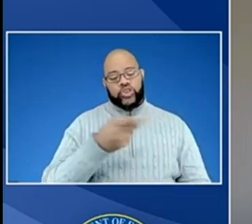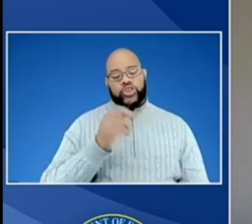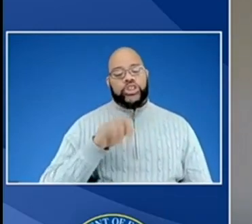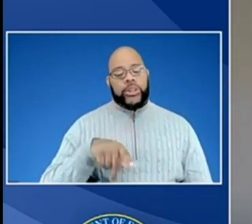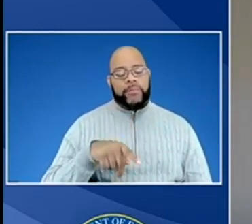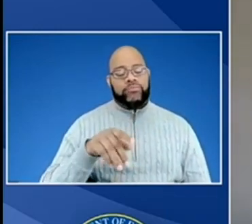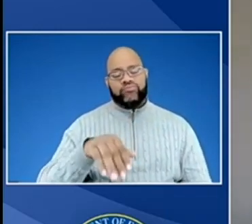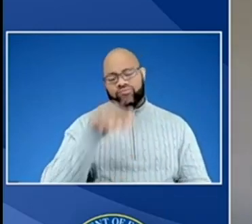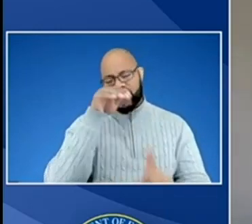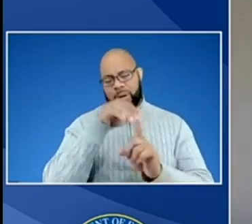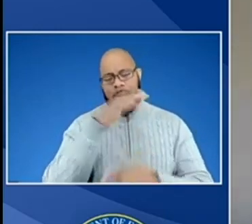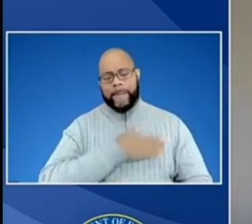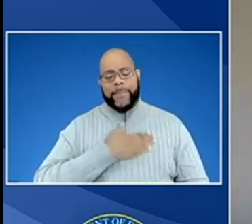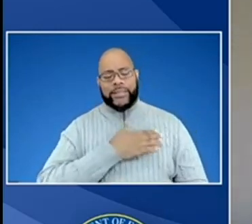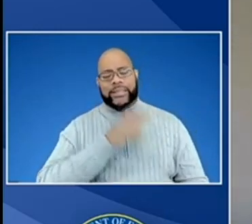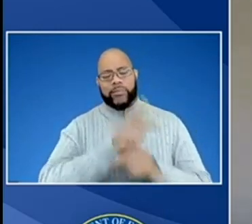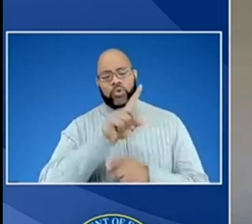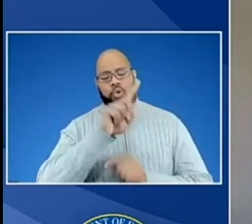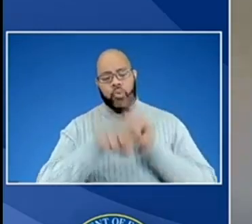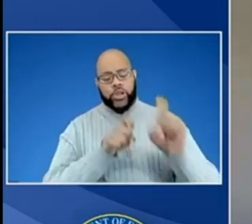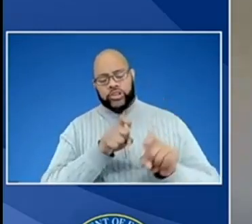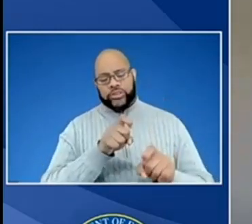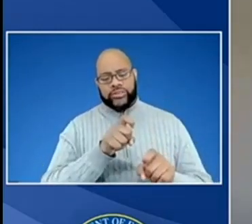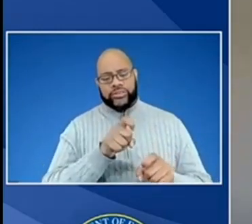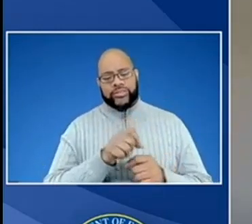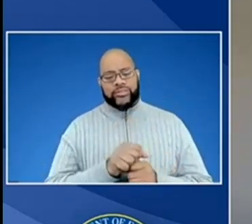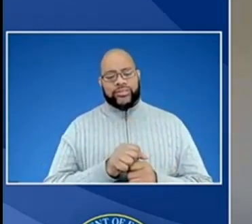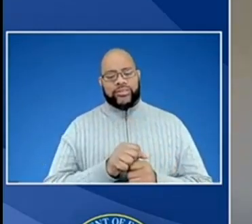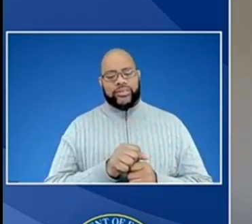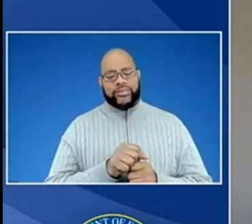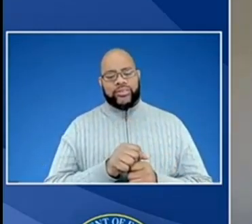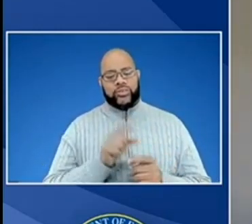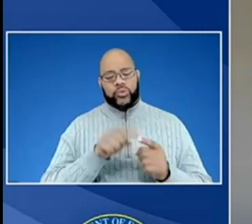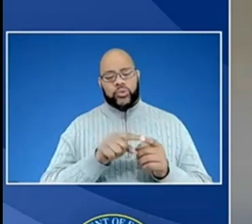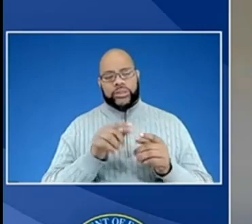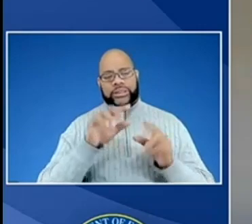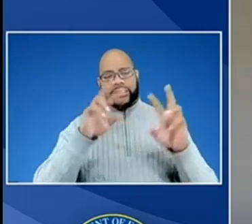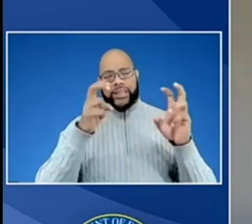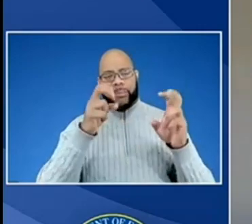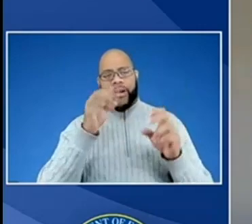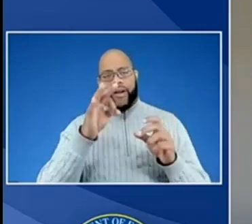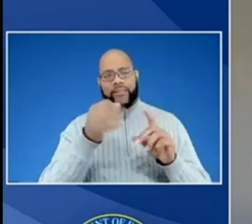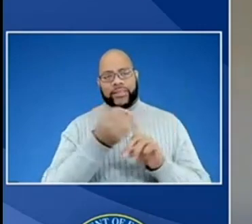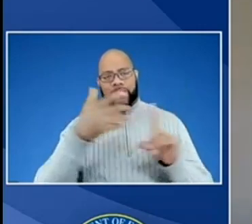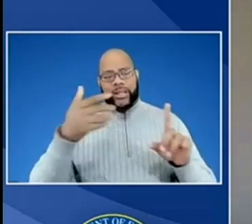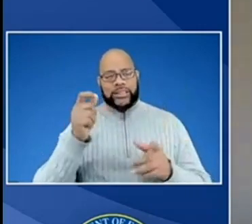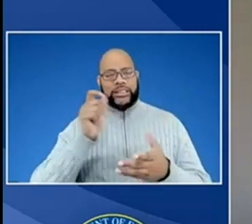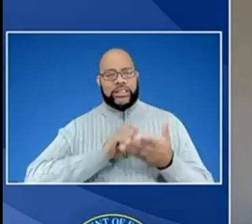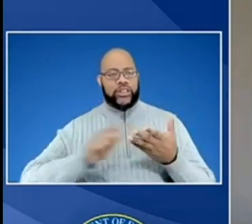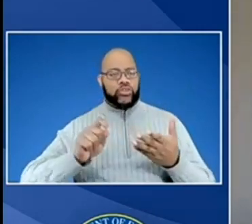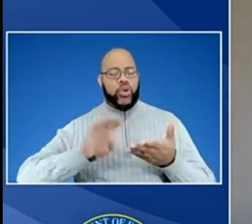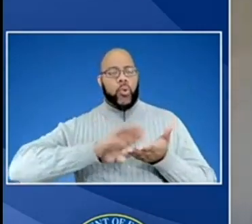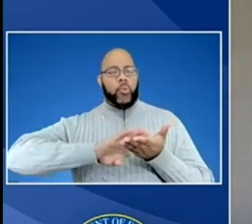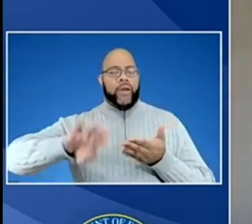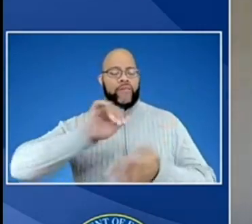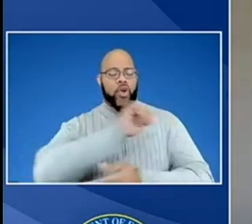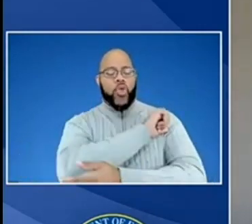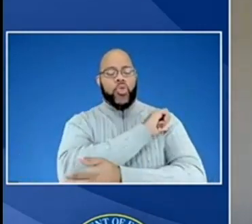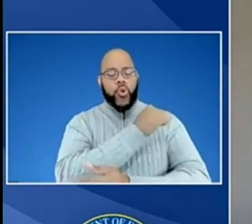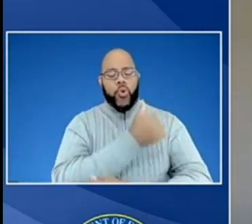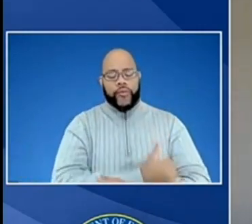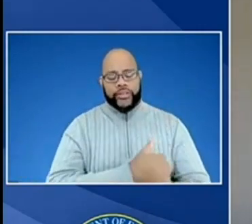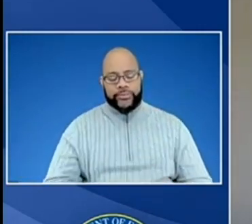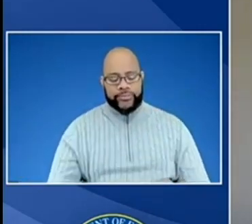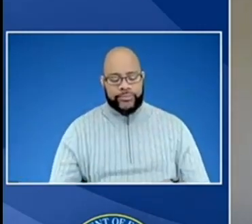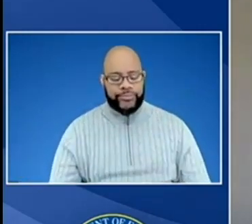reminder to please keep your questions and data requests to the topic of expanding the Secretary's waiver authority.